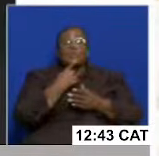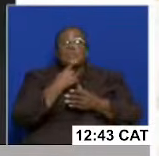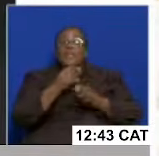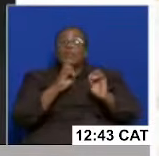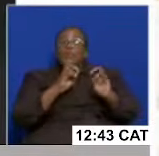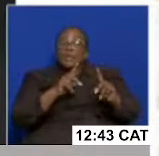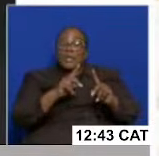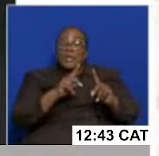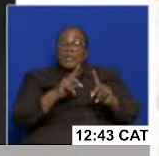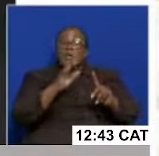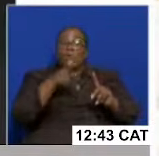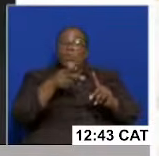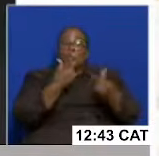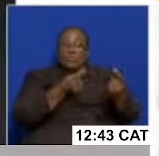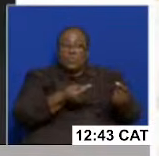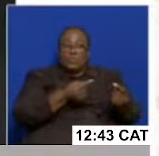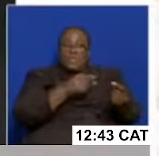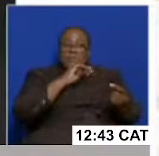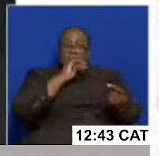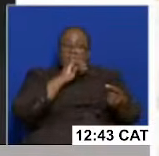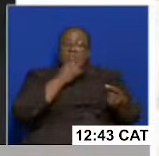sorted. Is that right?